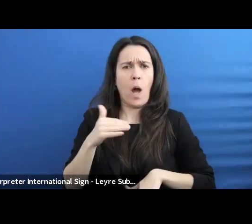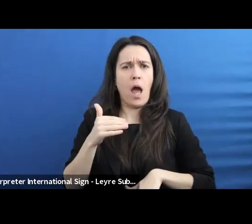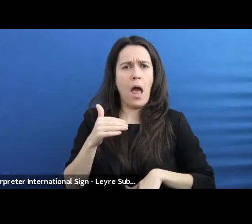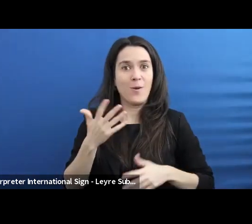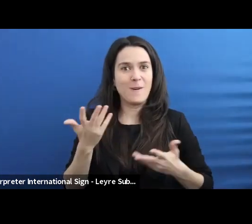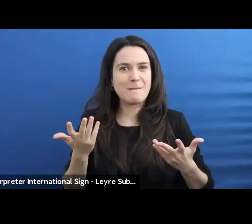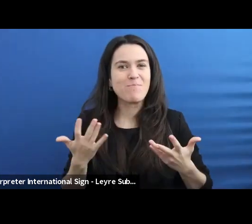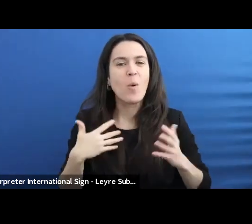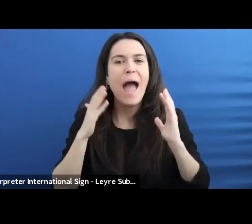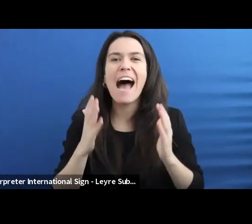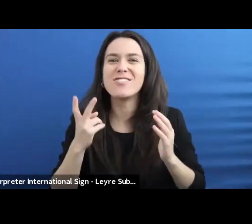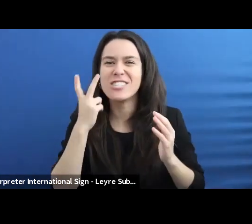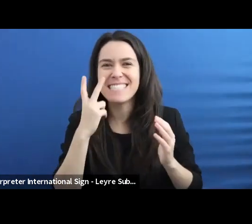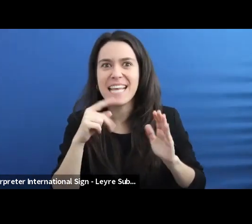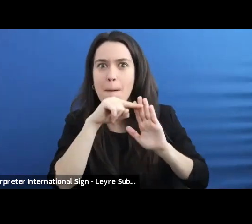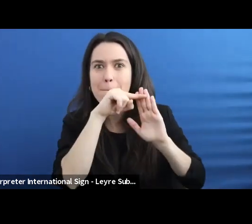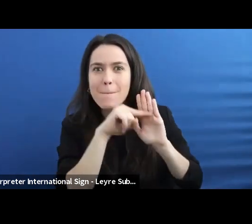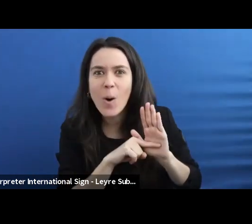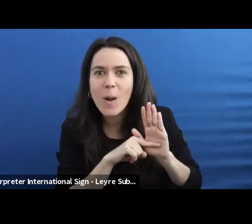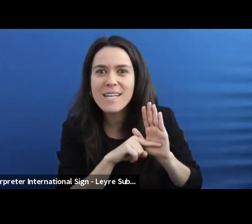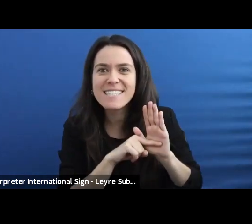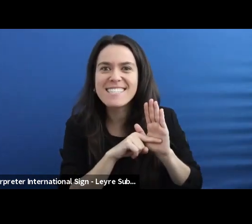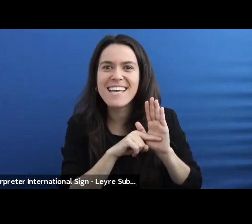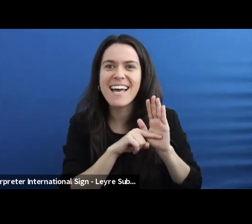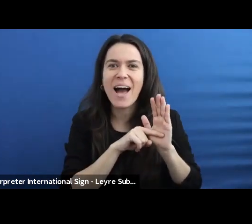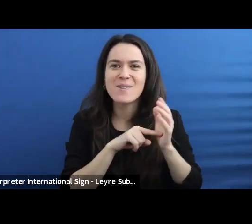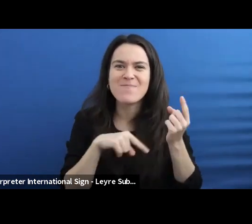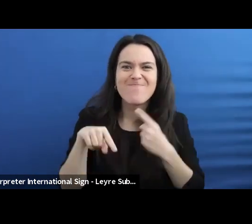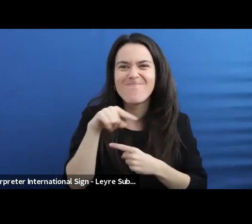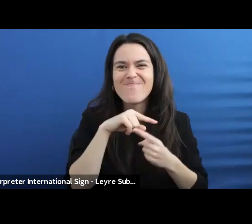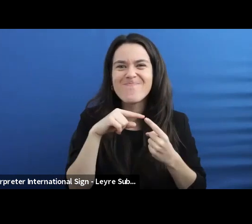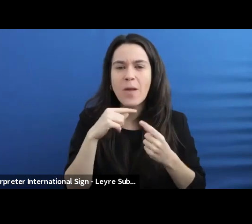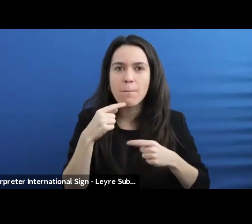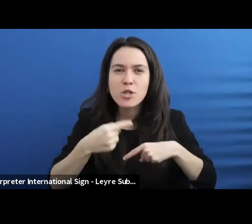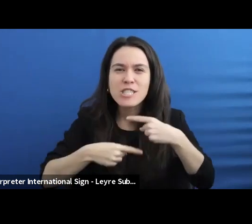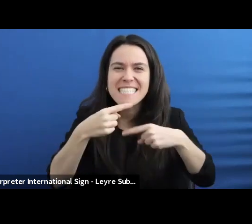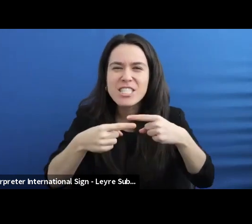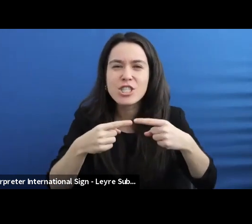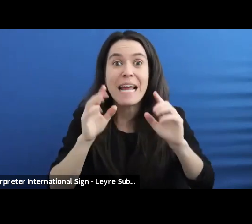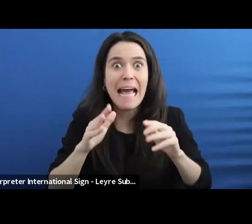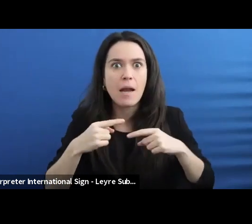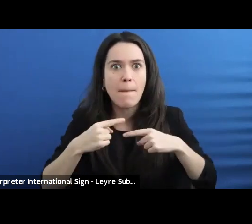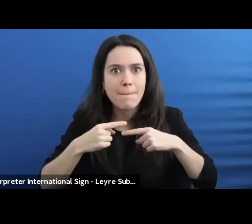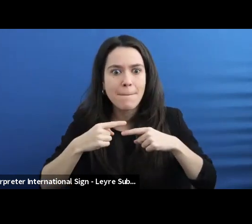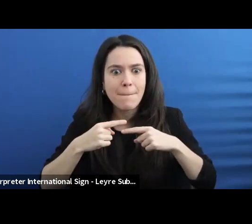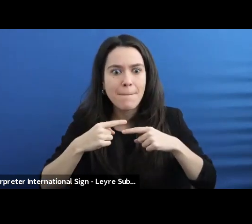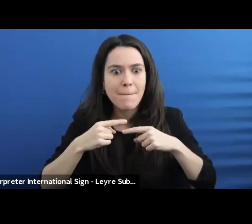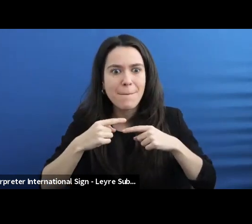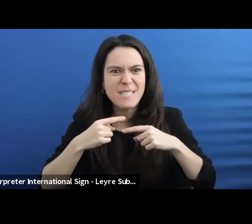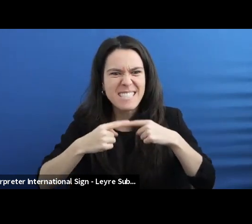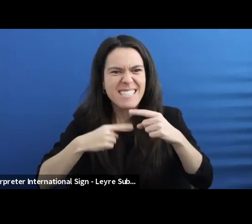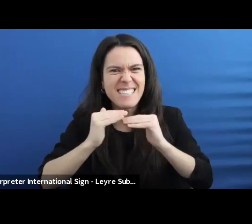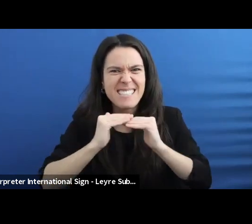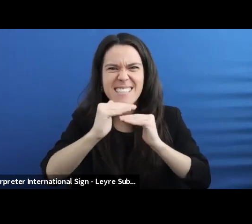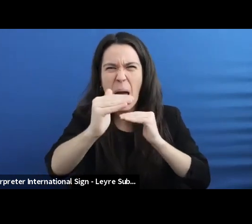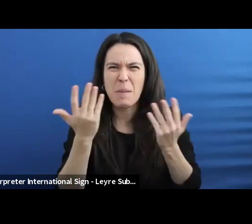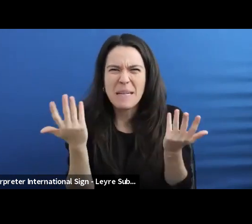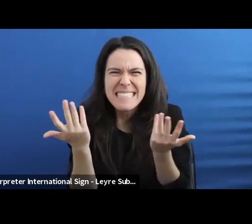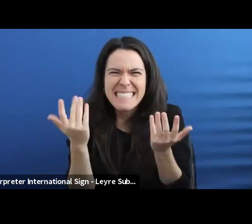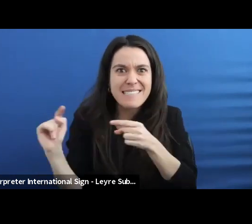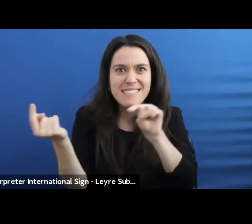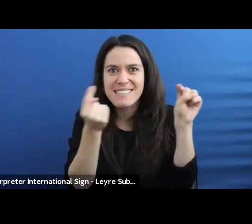framework in policy and in your internal procedures in order to both maintain, let's say, the discussion going and actually